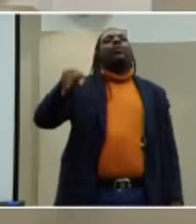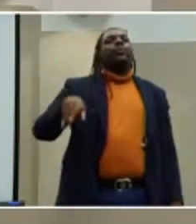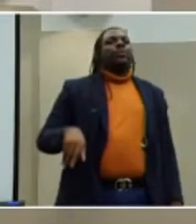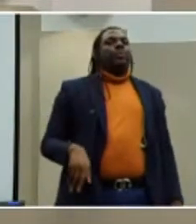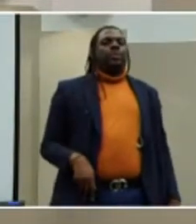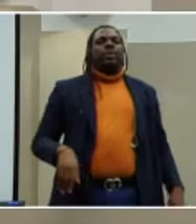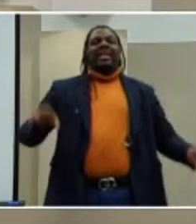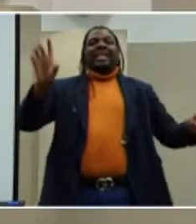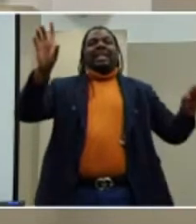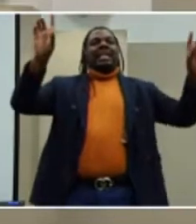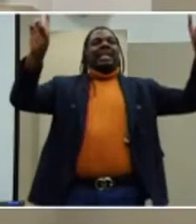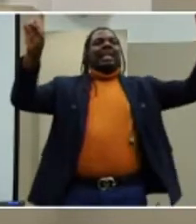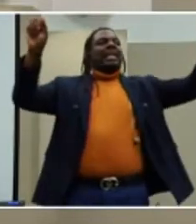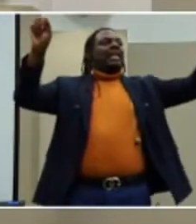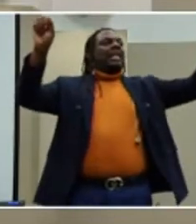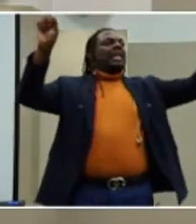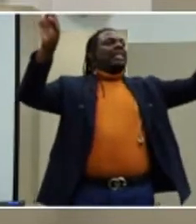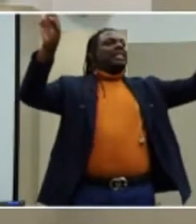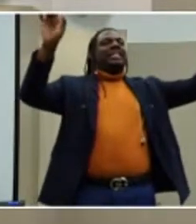Darren Gladstone.